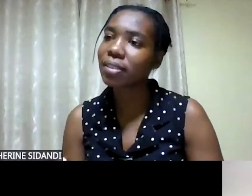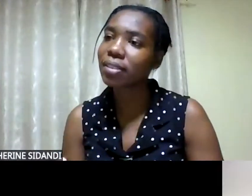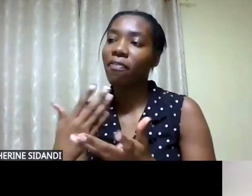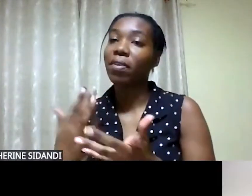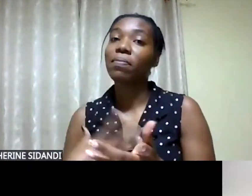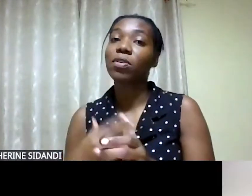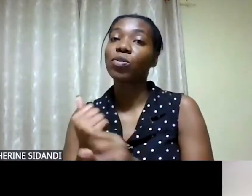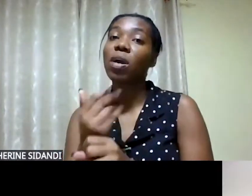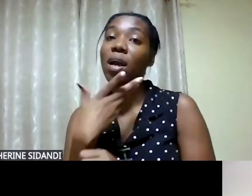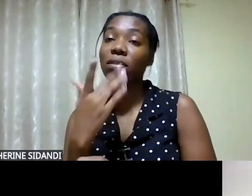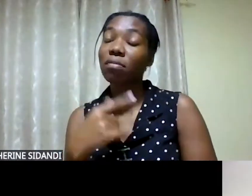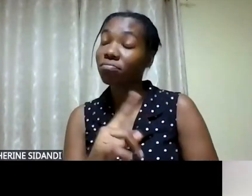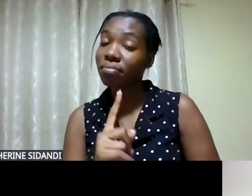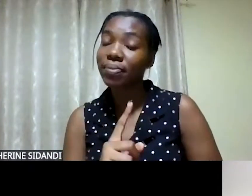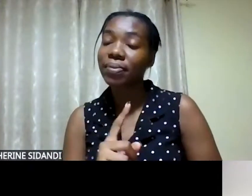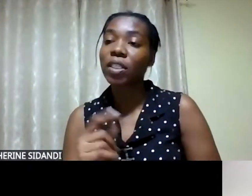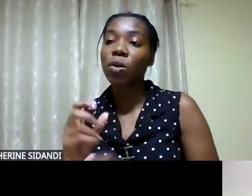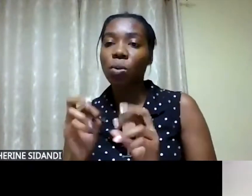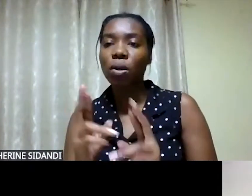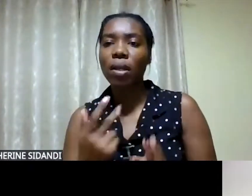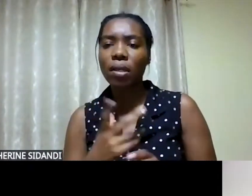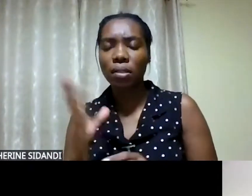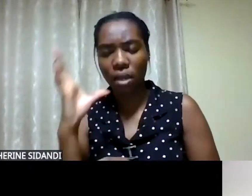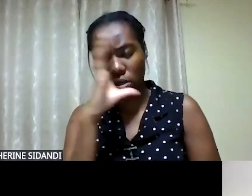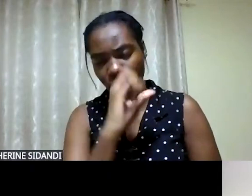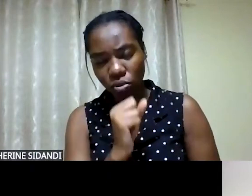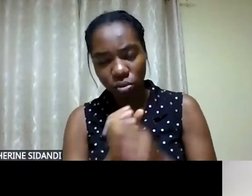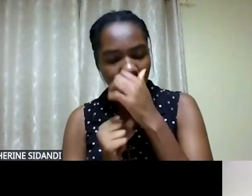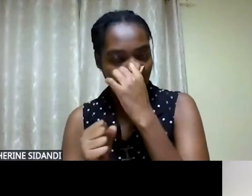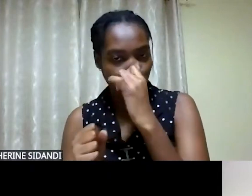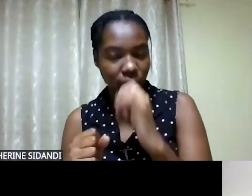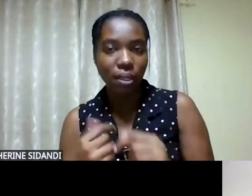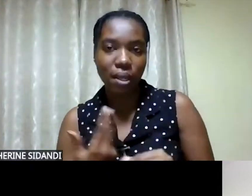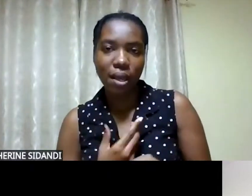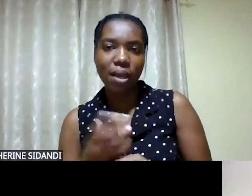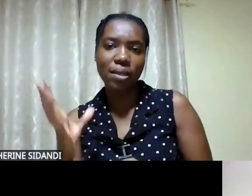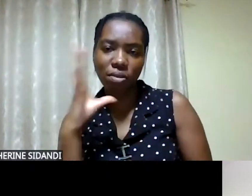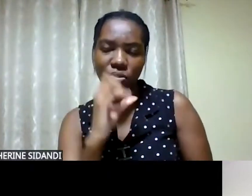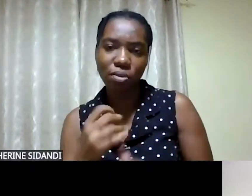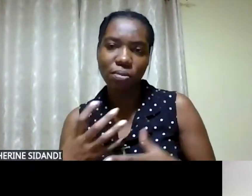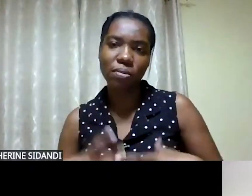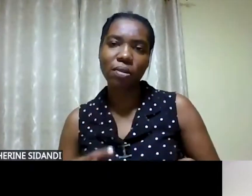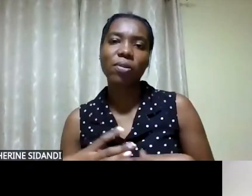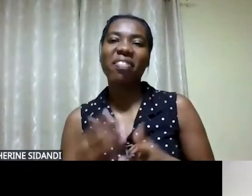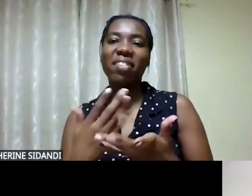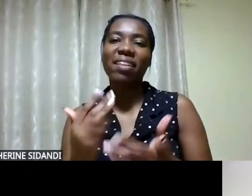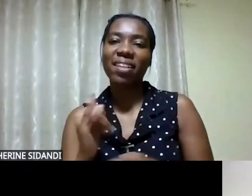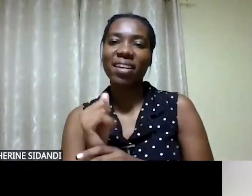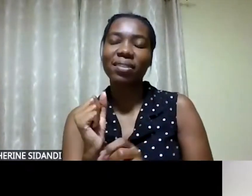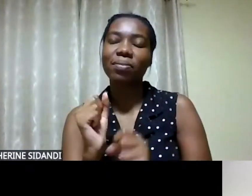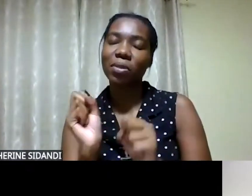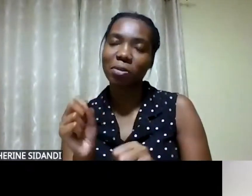answer? Are we just assuming that people can't afford this? Are we assuming that this product will fit in the